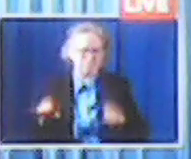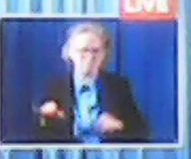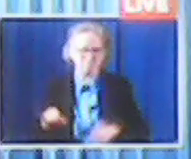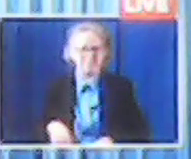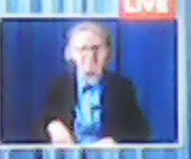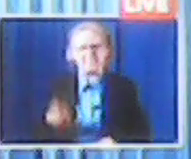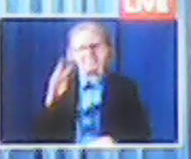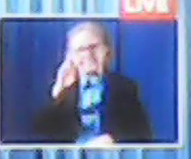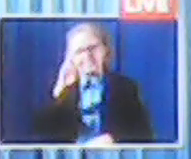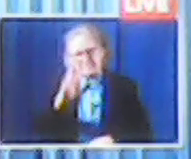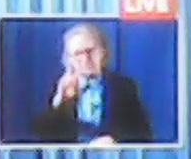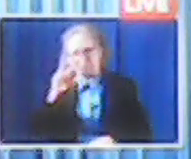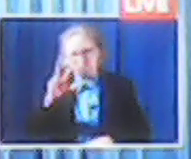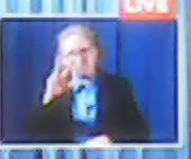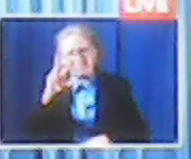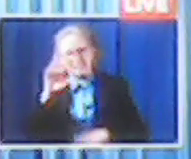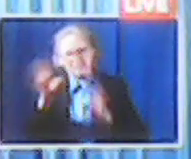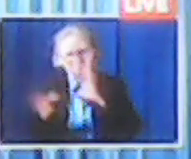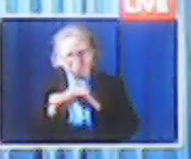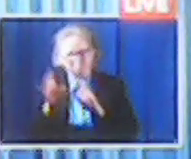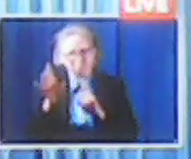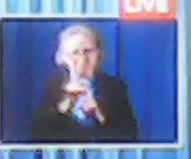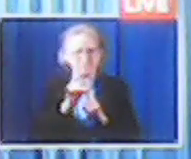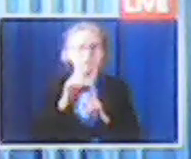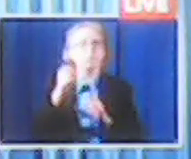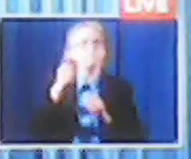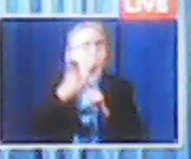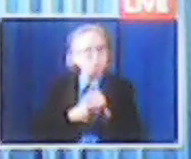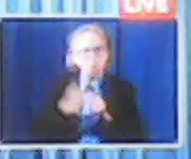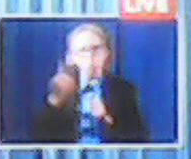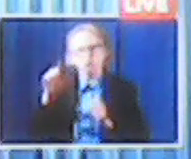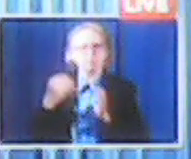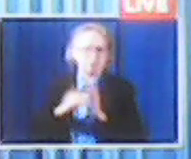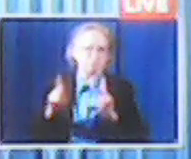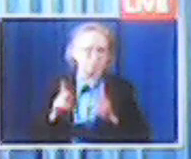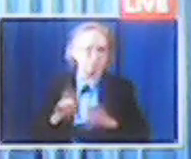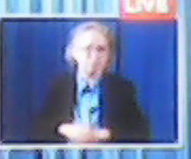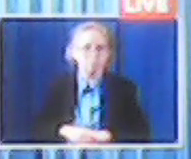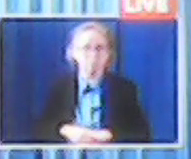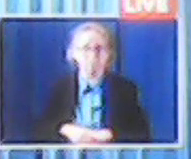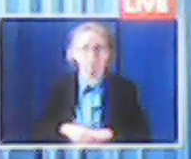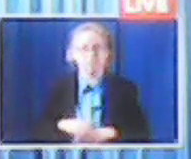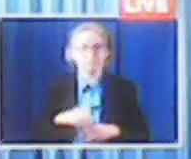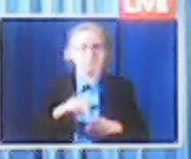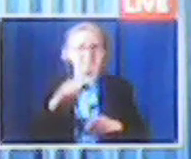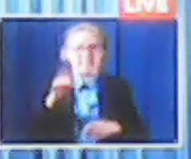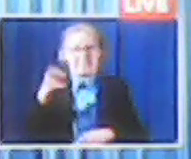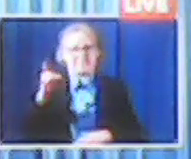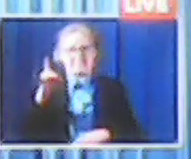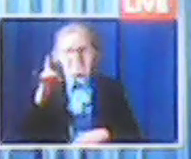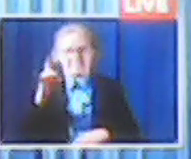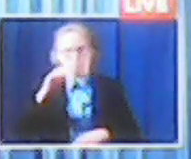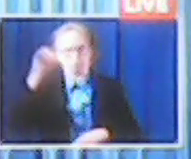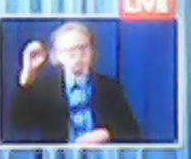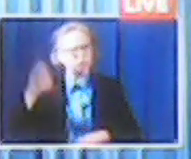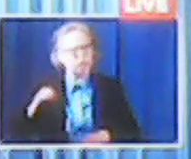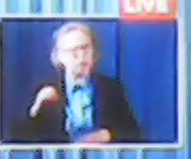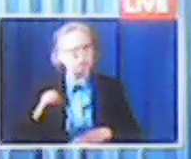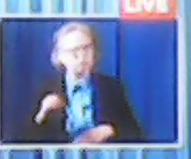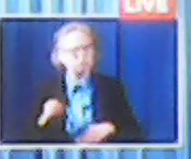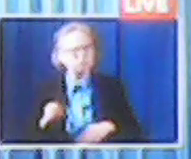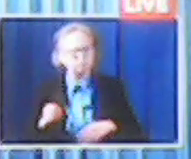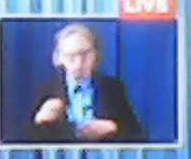several other indicators. During the last 2 weeks, Wood County had a total of 63 cases per 100,000 residents.